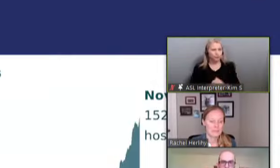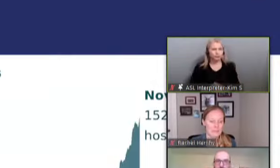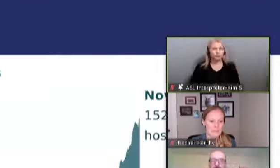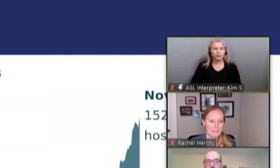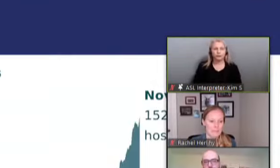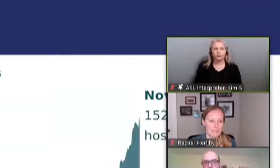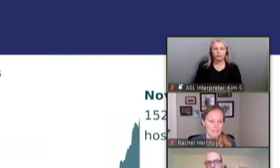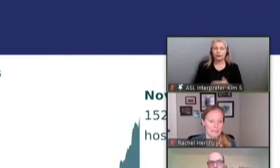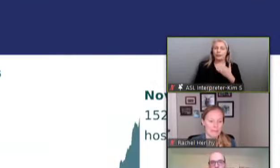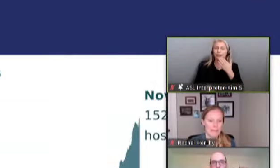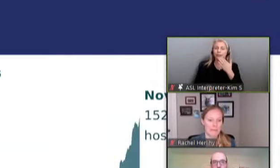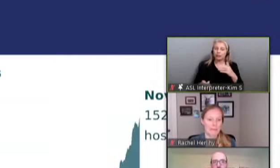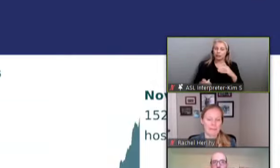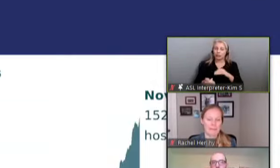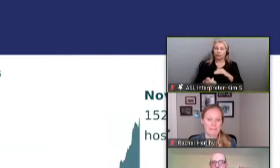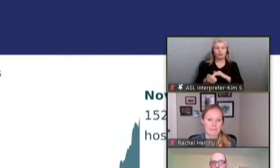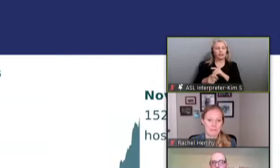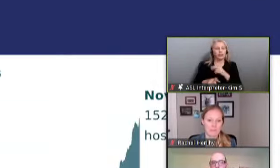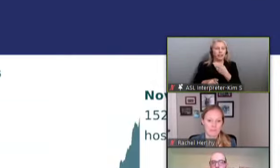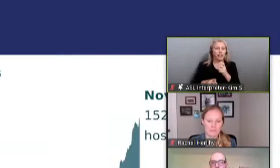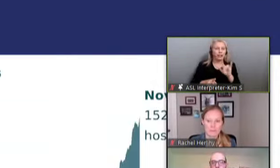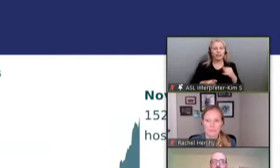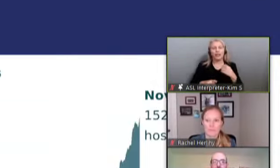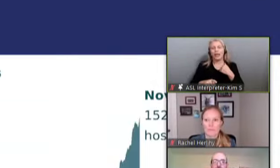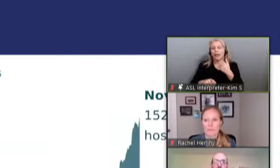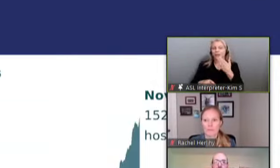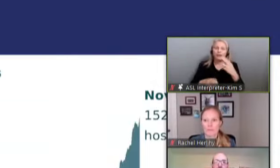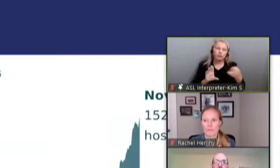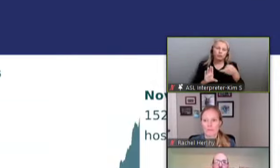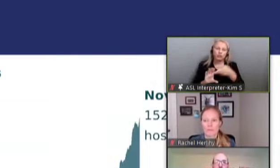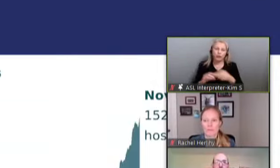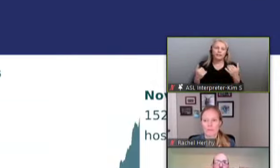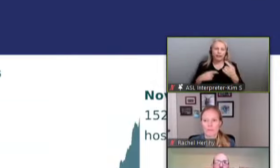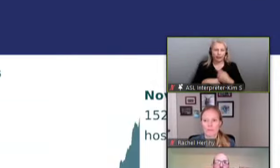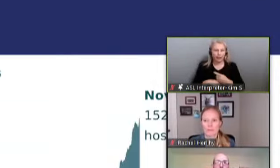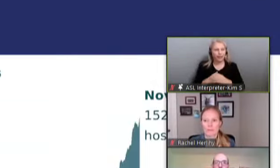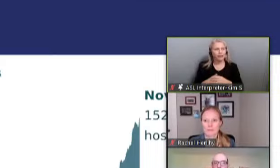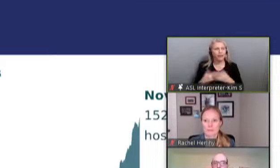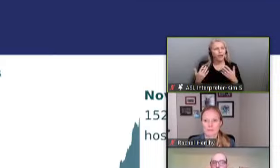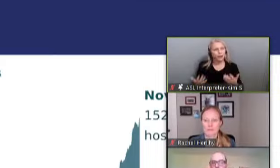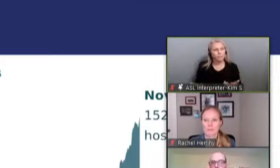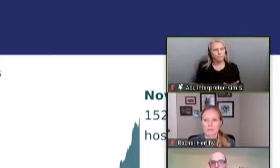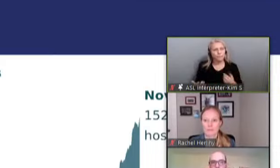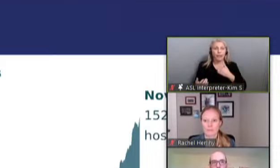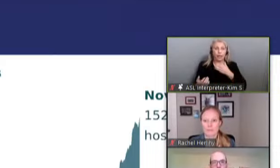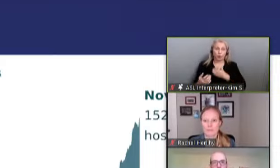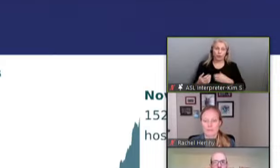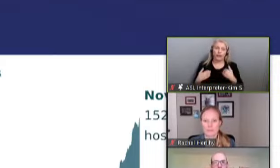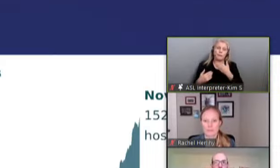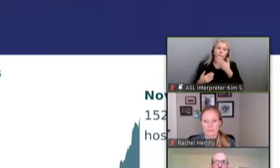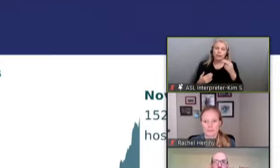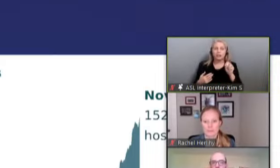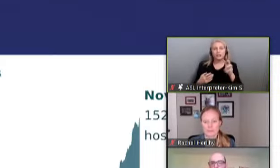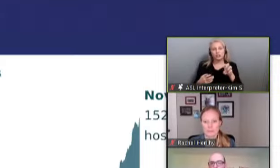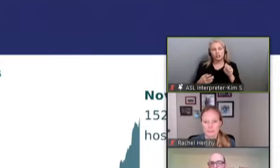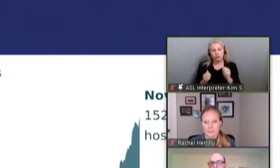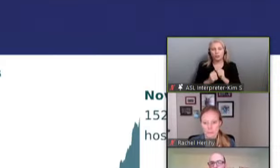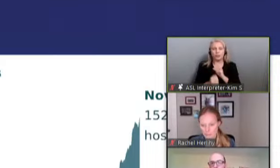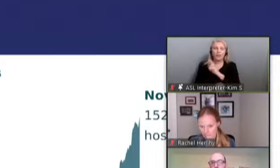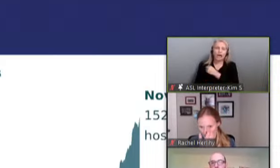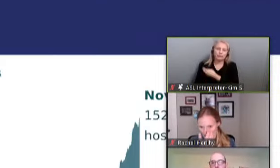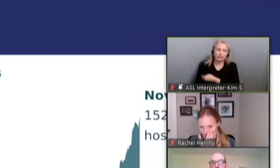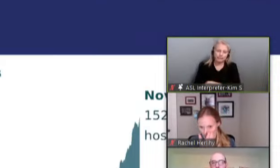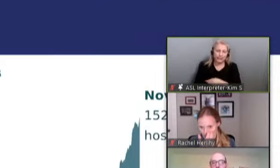Thank you, Dr. Herlihy, and thank you to everybody for joining today. I wish I had better news to report on the